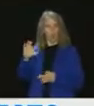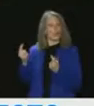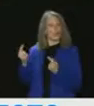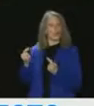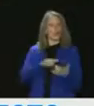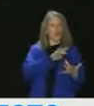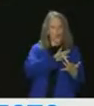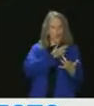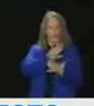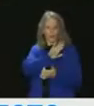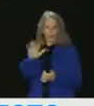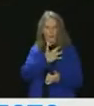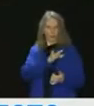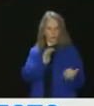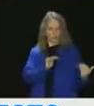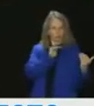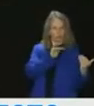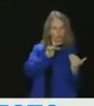counterparts.